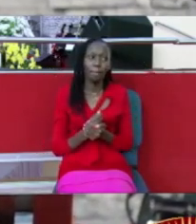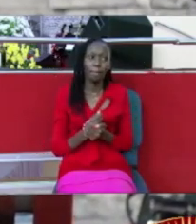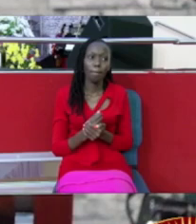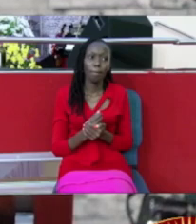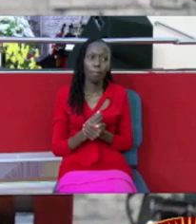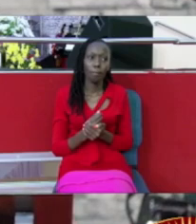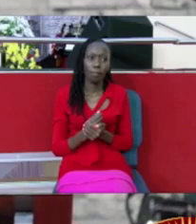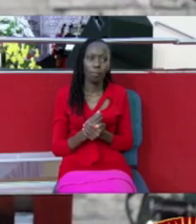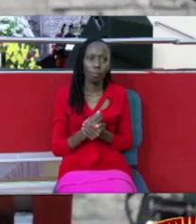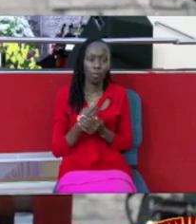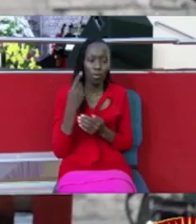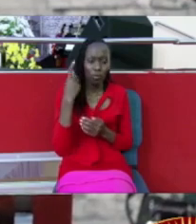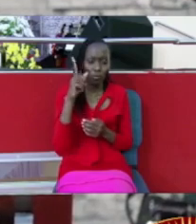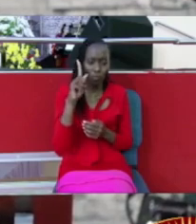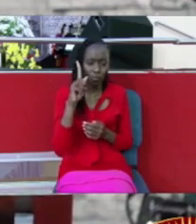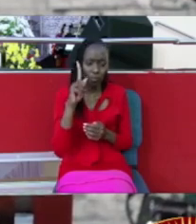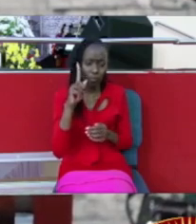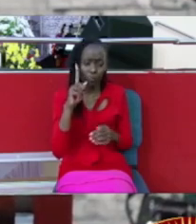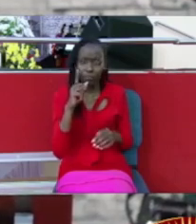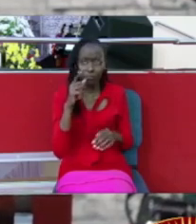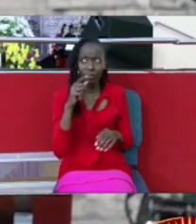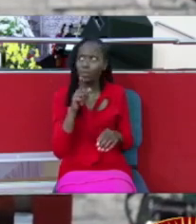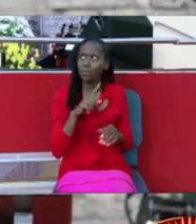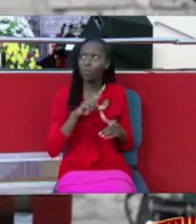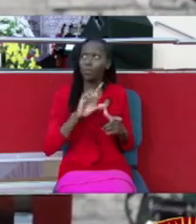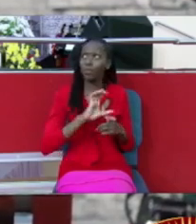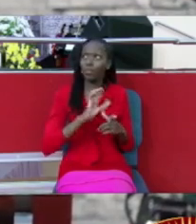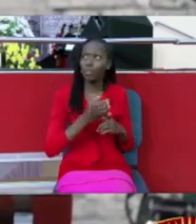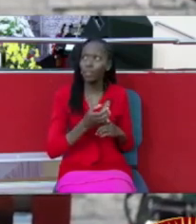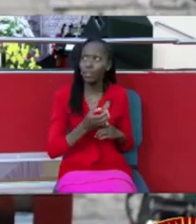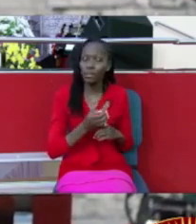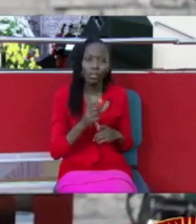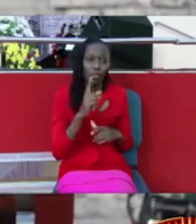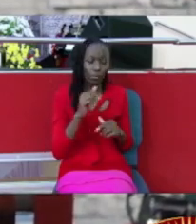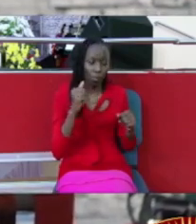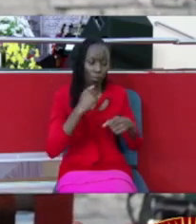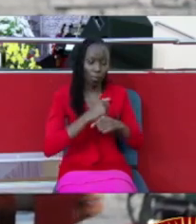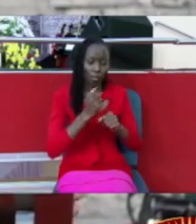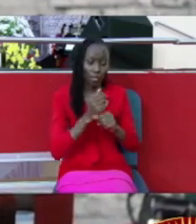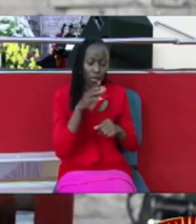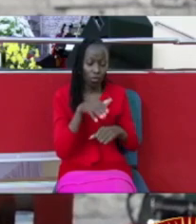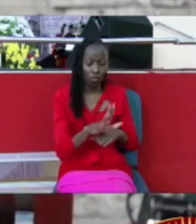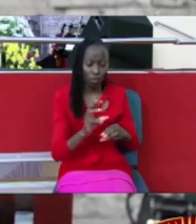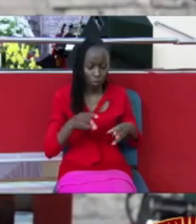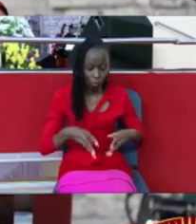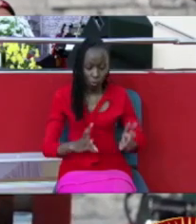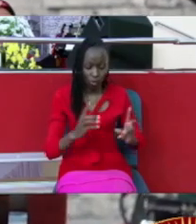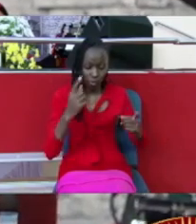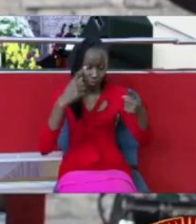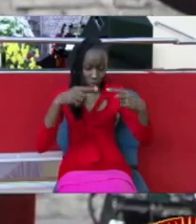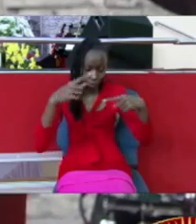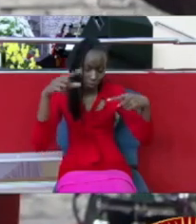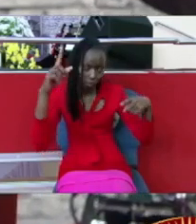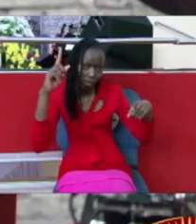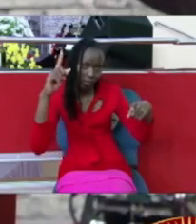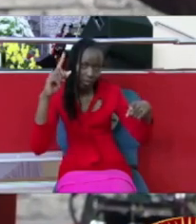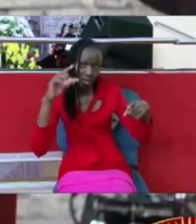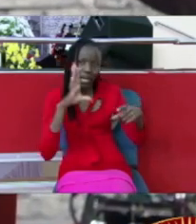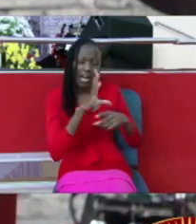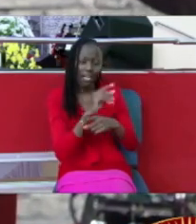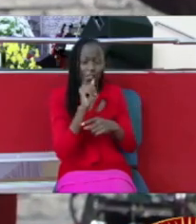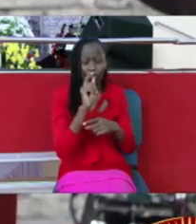For then you will make your way prosperous and then you will be successful. Kwa sababu utafanya njia zako ziweze